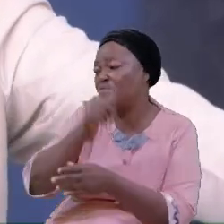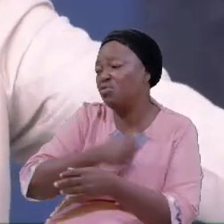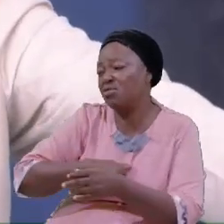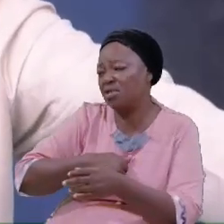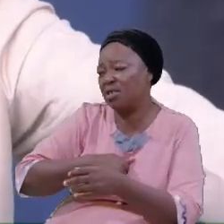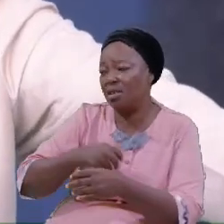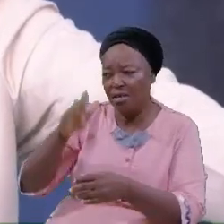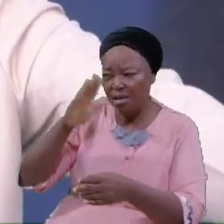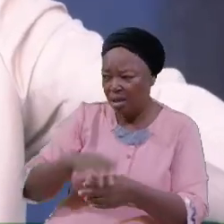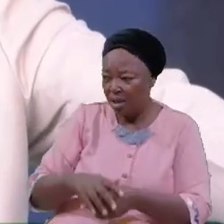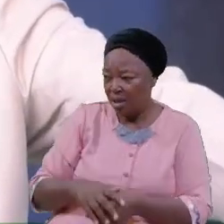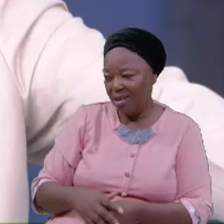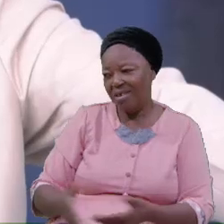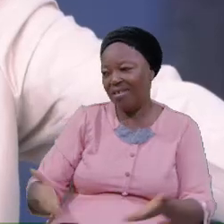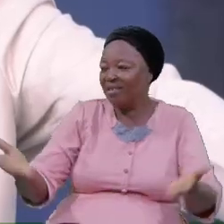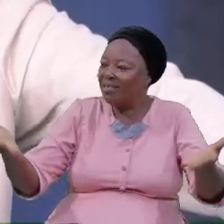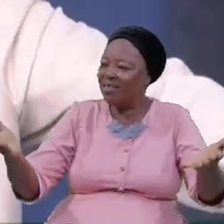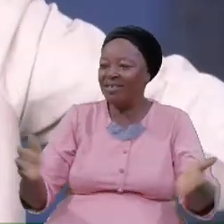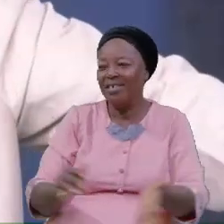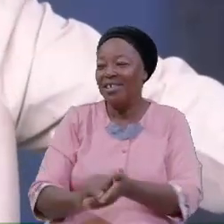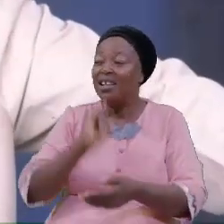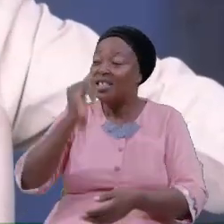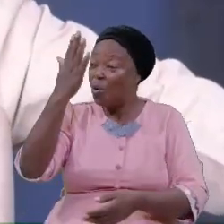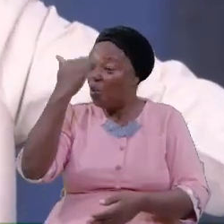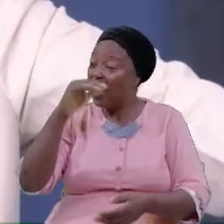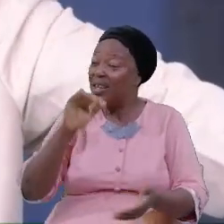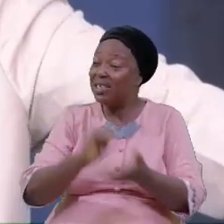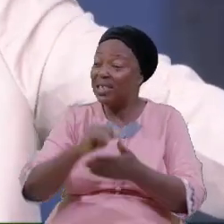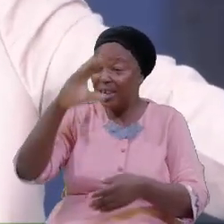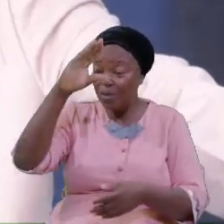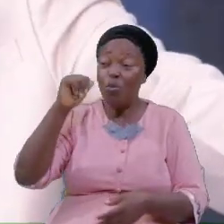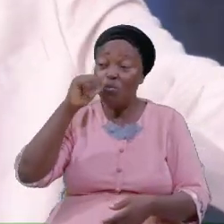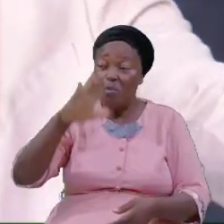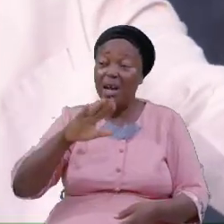That's why you are in such a mess in your family.